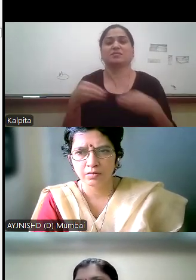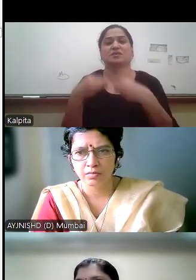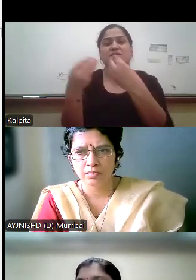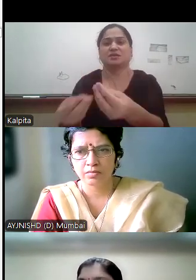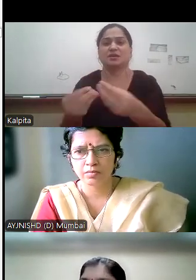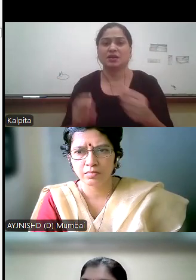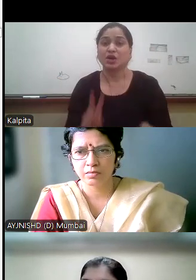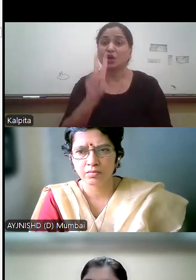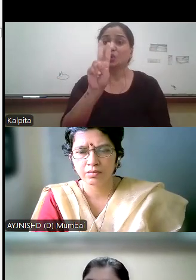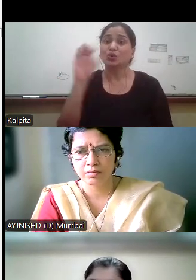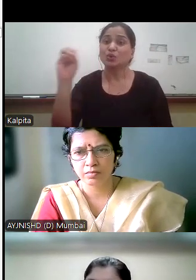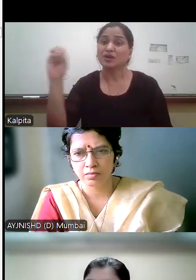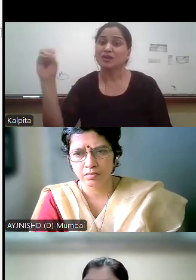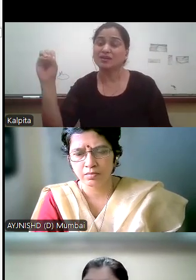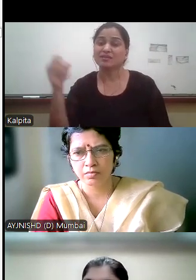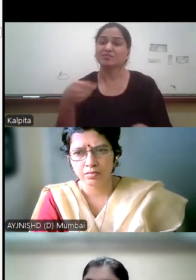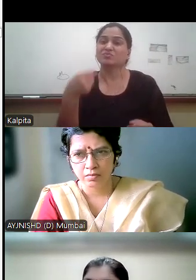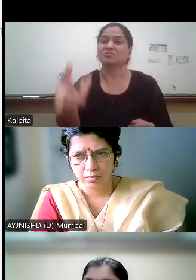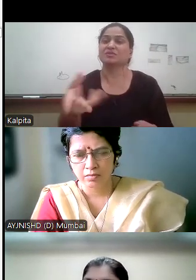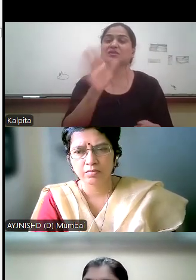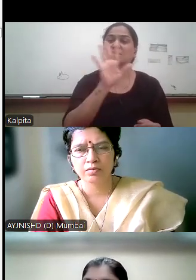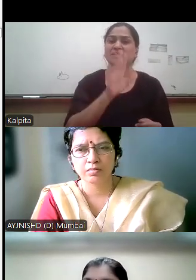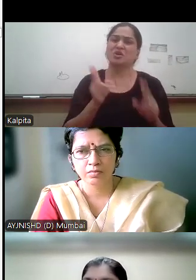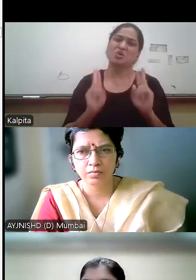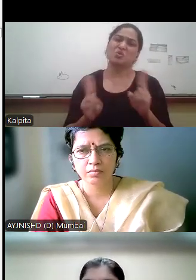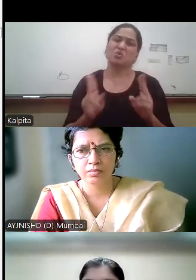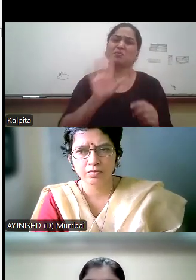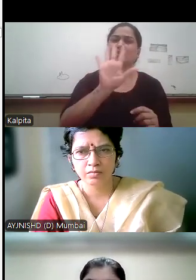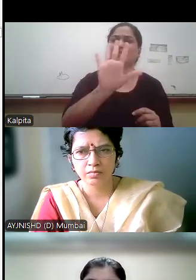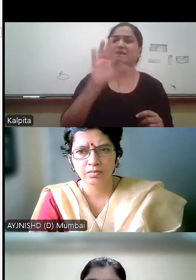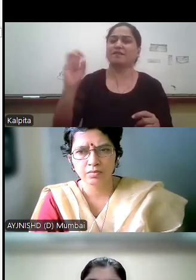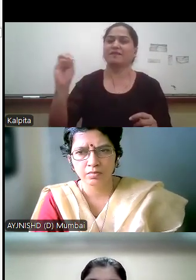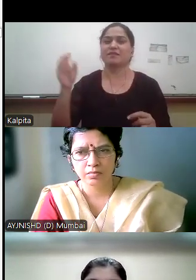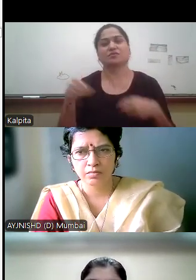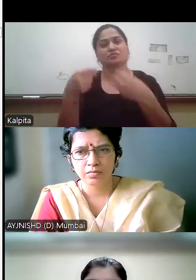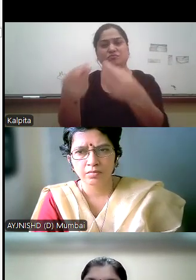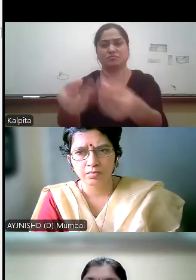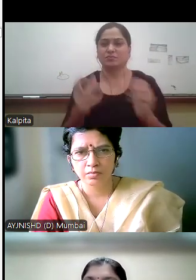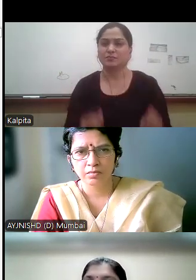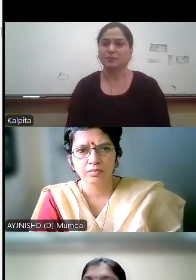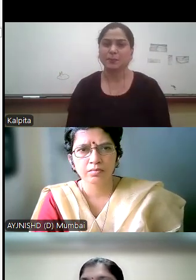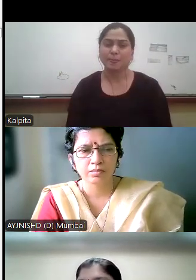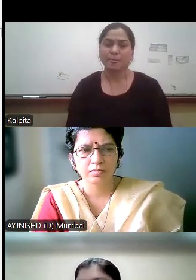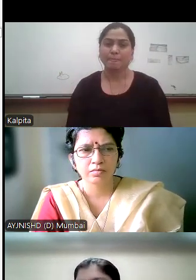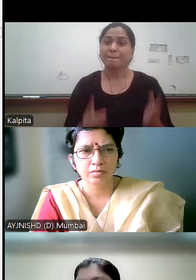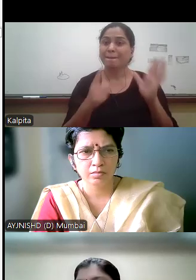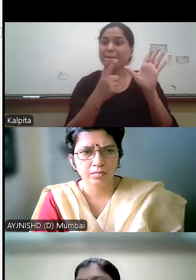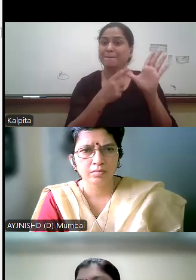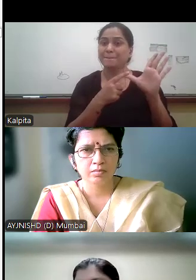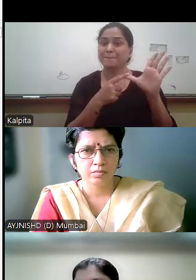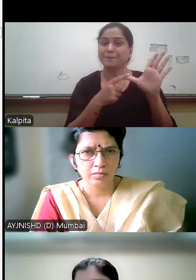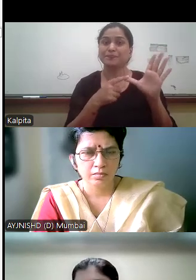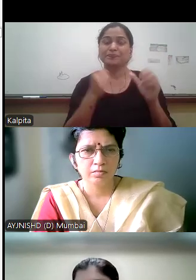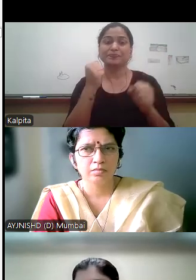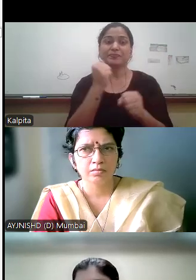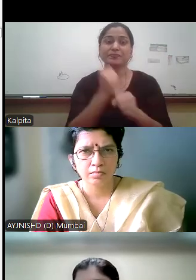for the normal people, it is around 500 rupees. So it's a very reasonable insurance scheme for them. Then we have the Gyan Prabha